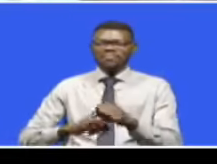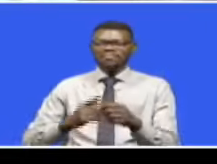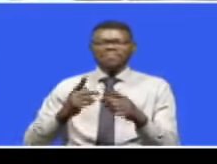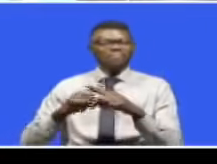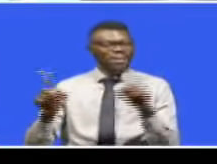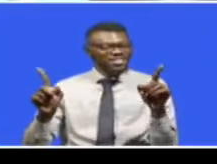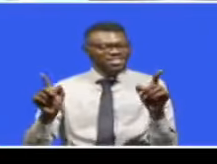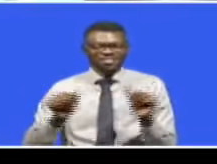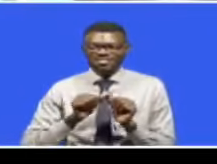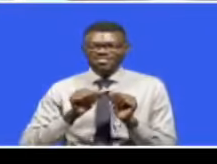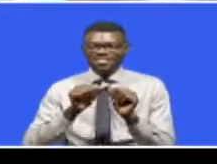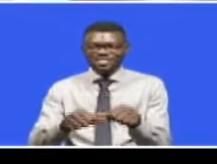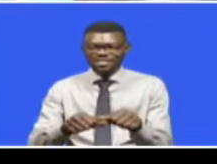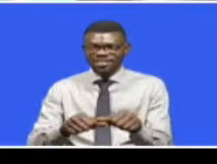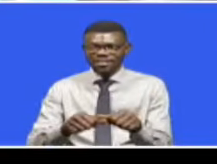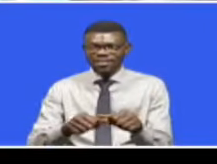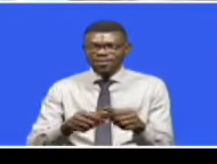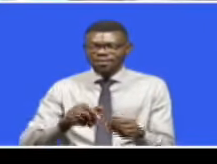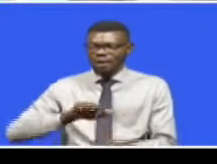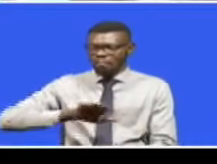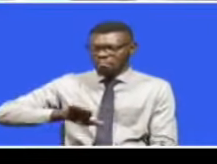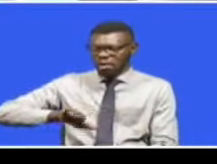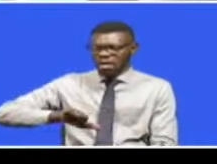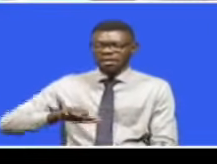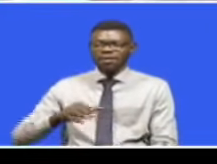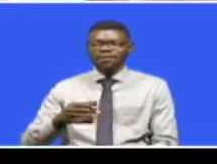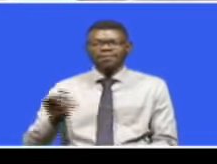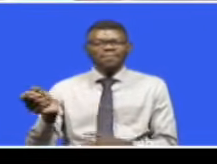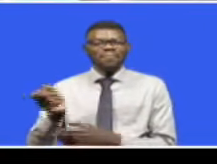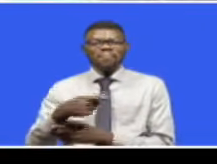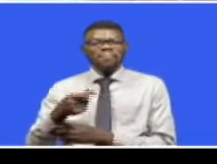sio? Imebaki miezi 10 peke yake.